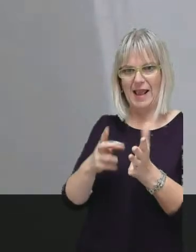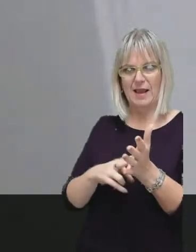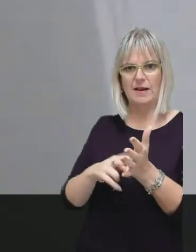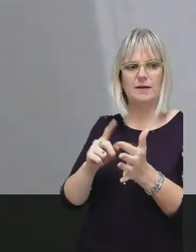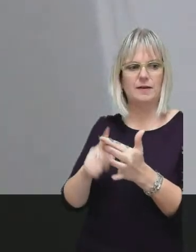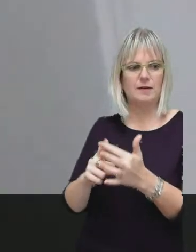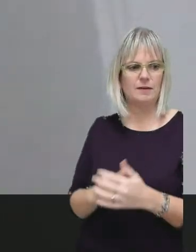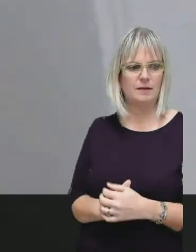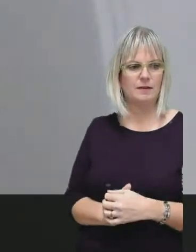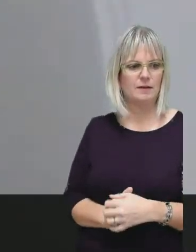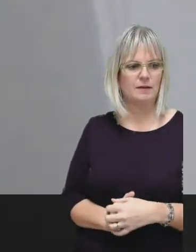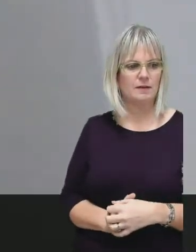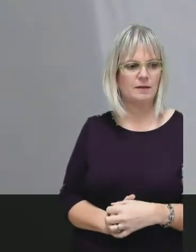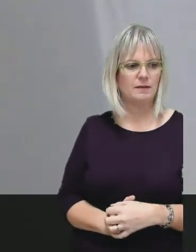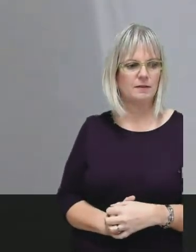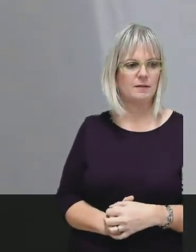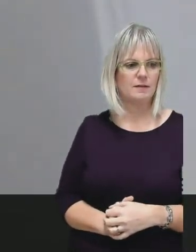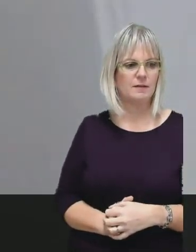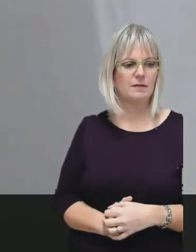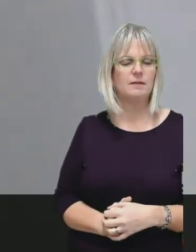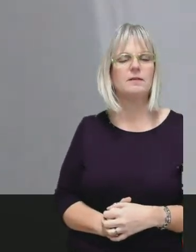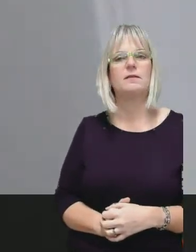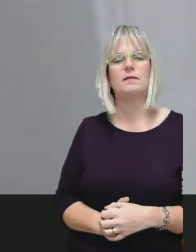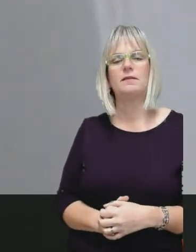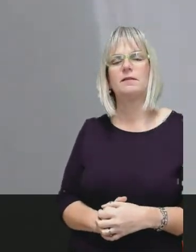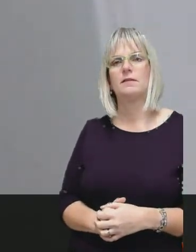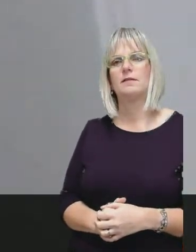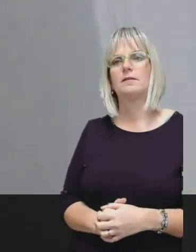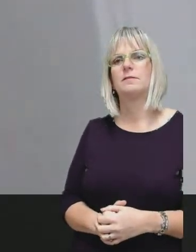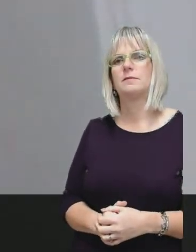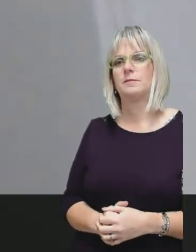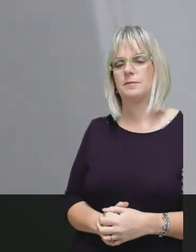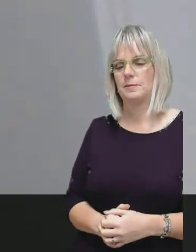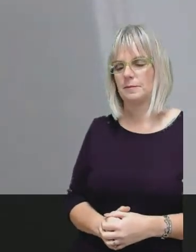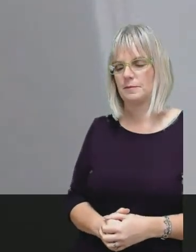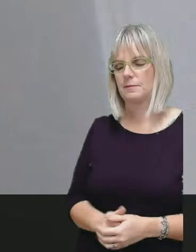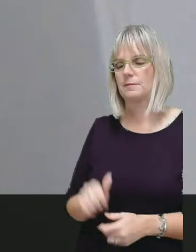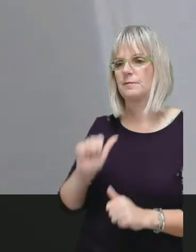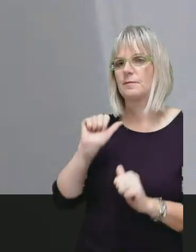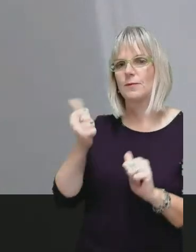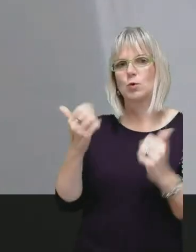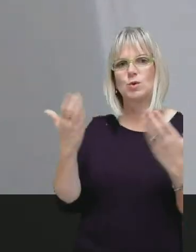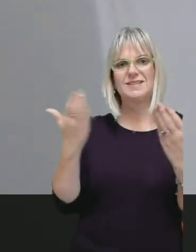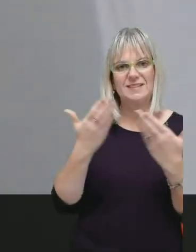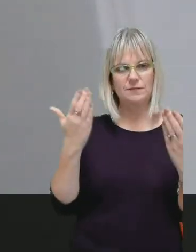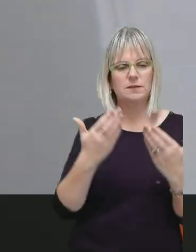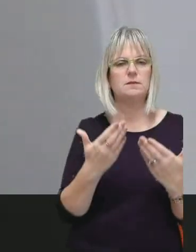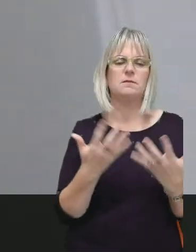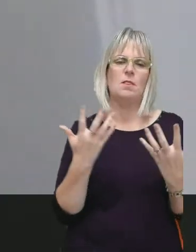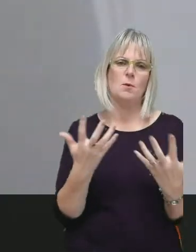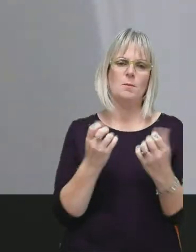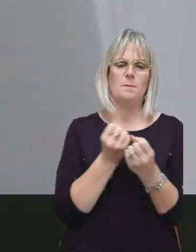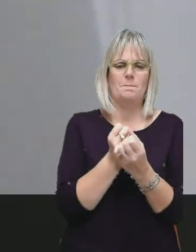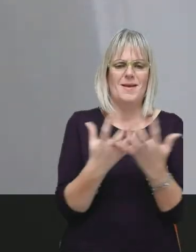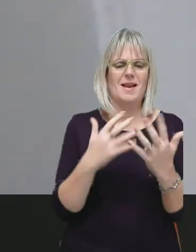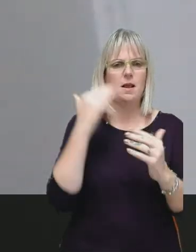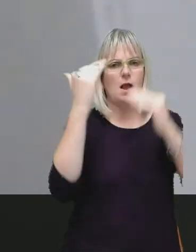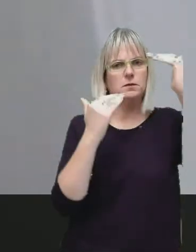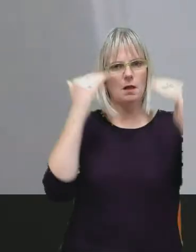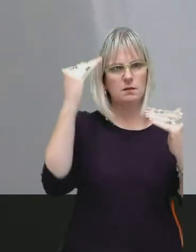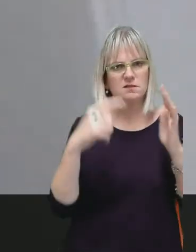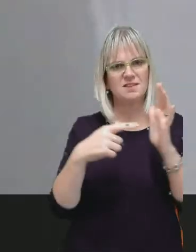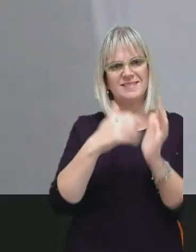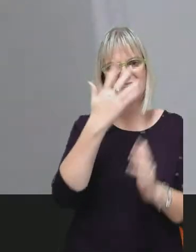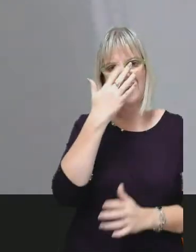Good evening. Currently, many young adults and teenagers are underemployed and unemployed in London due